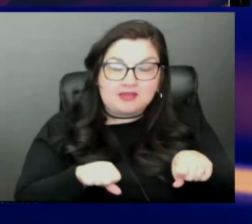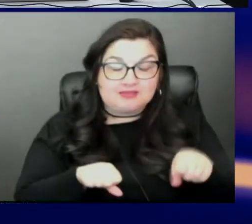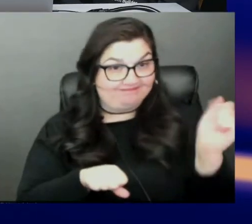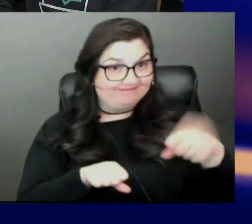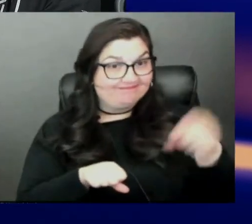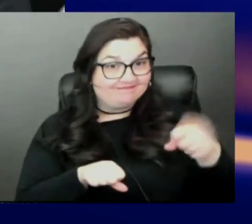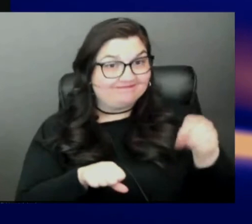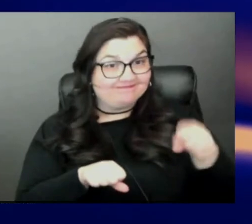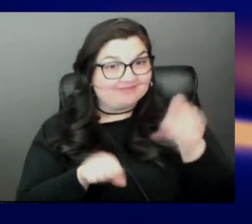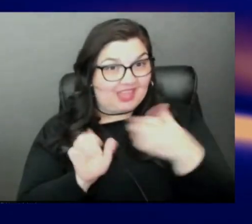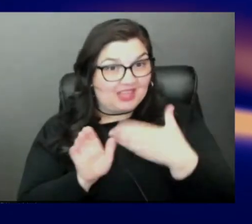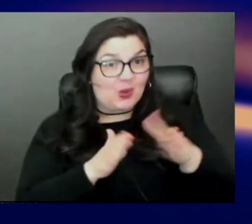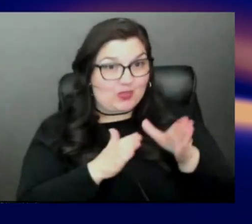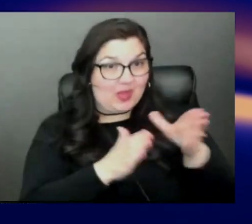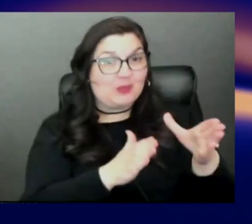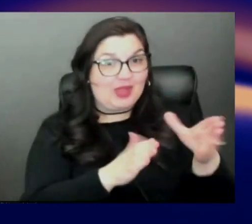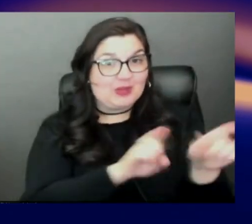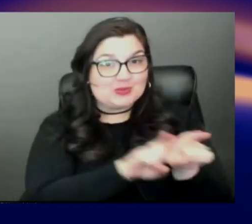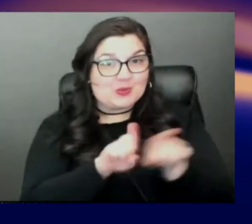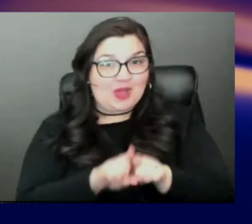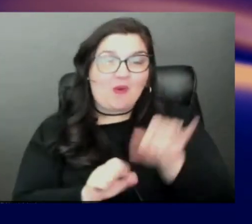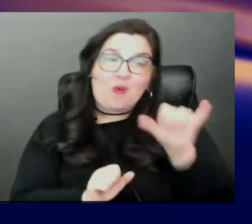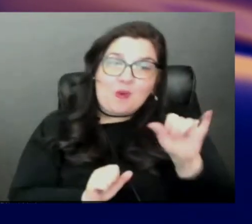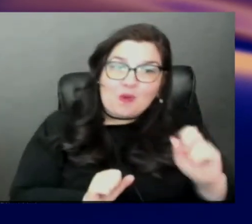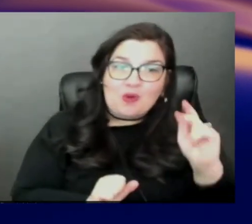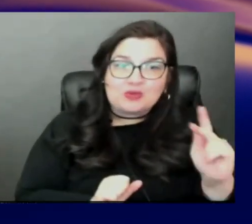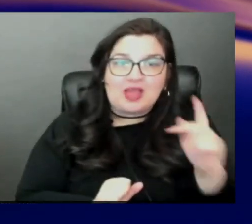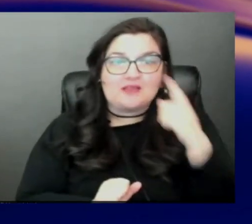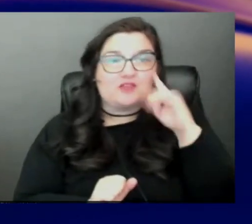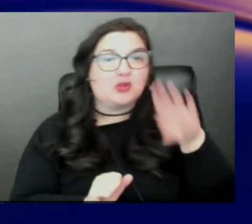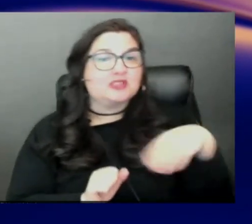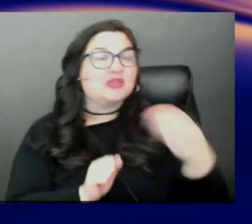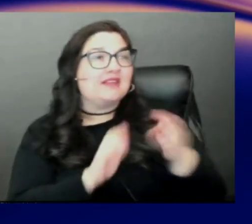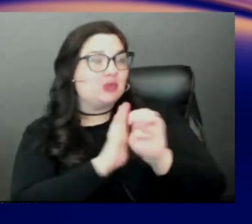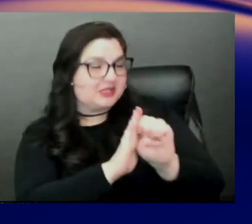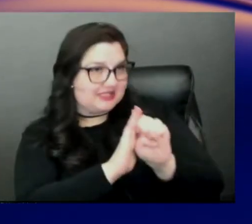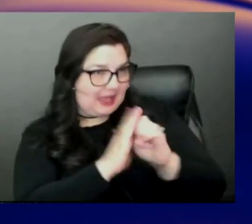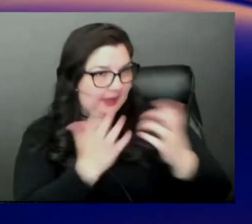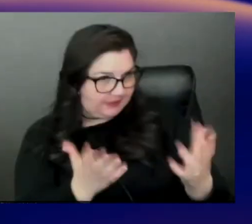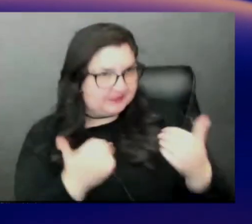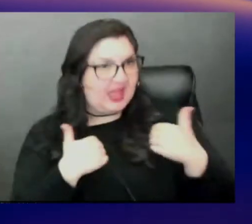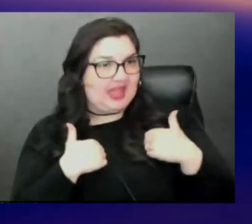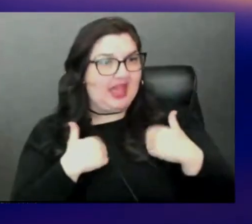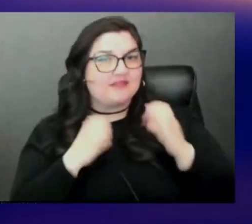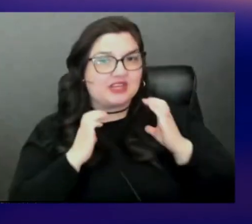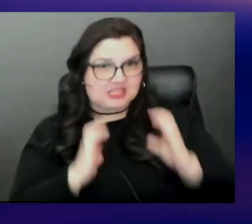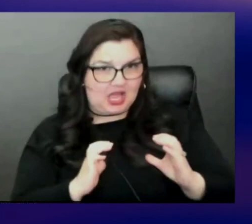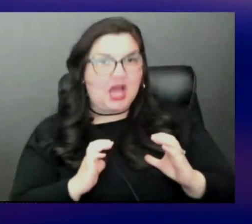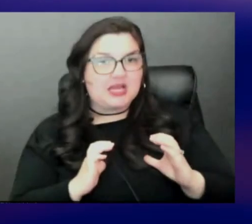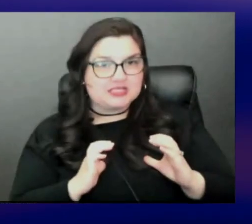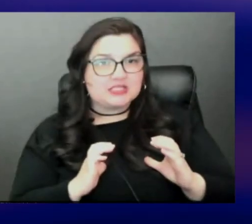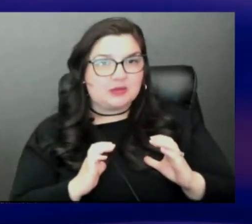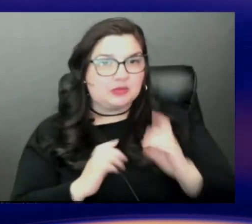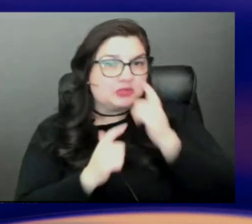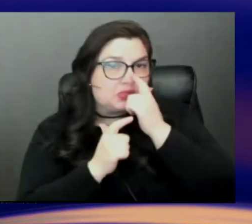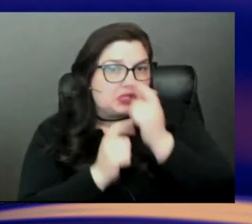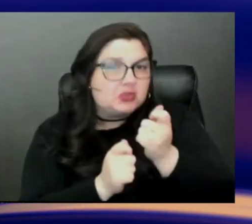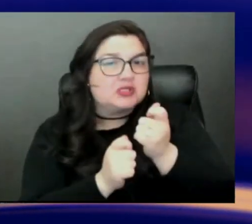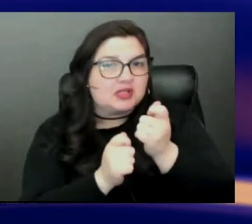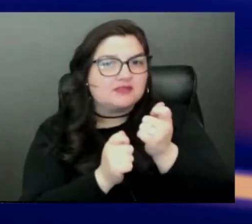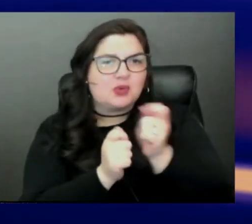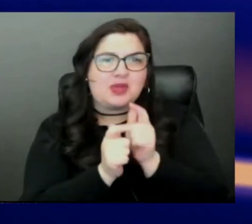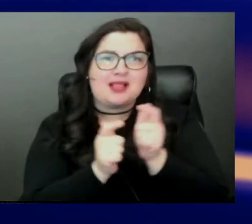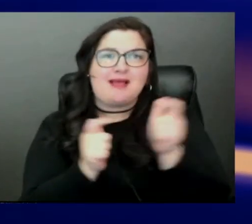way. Okay. Yeah. So to give you an example, Kyle, like I've got some customers who are looking at doing, you know, some large projects